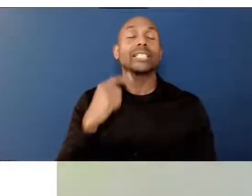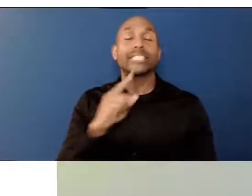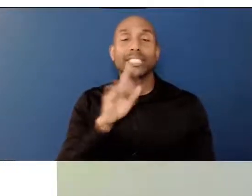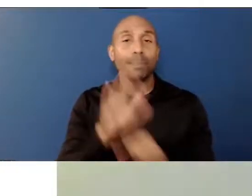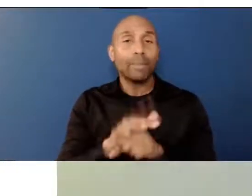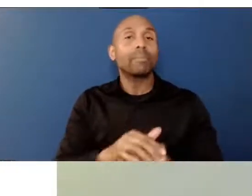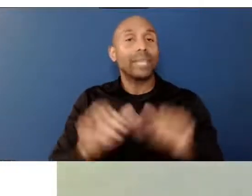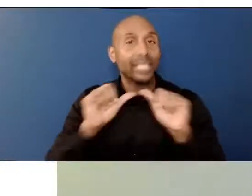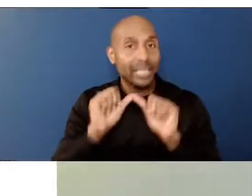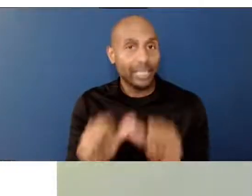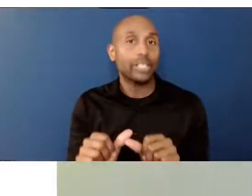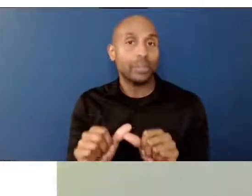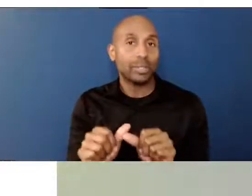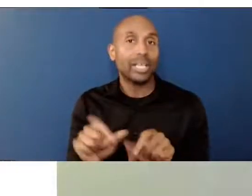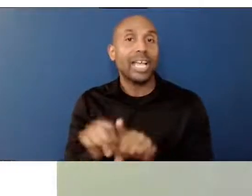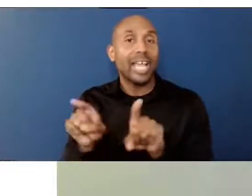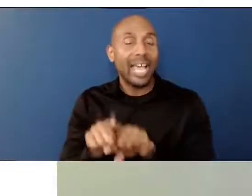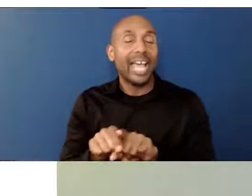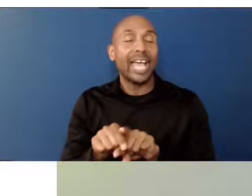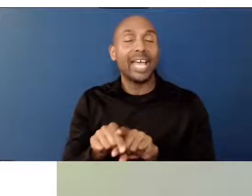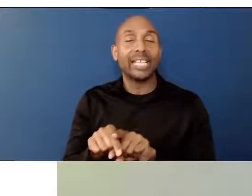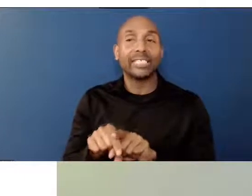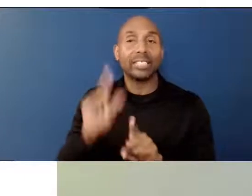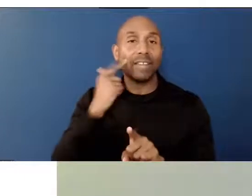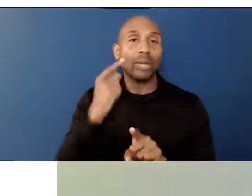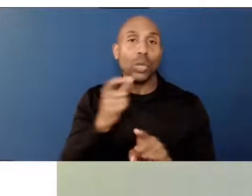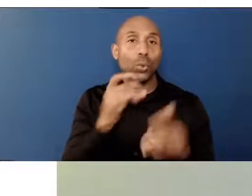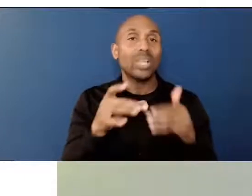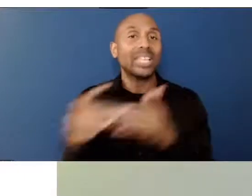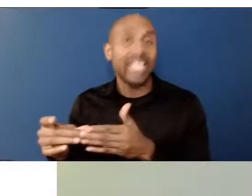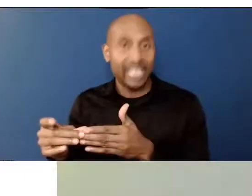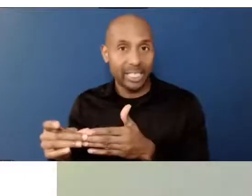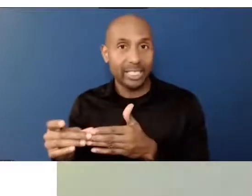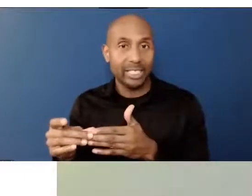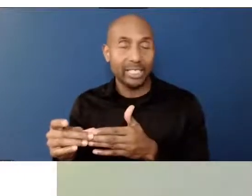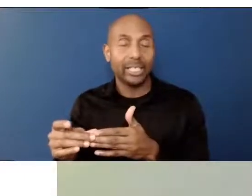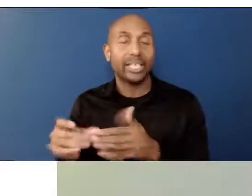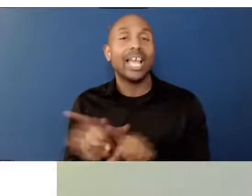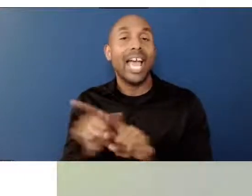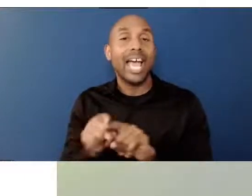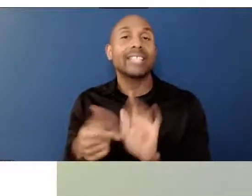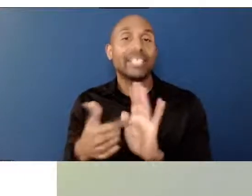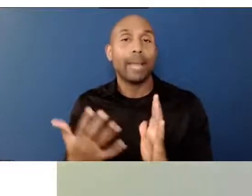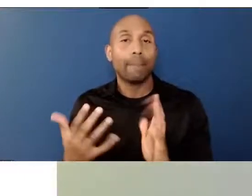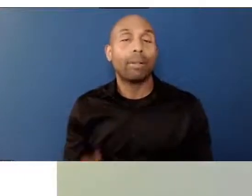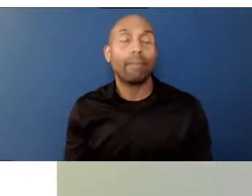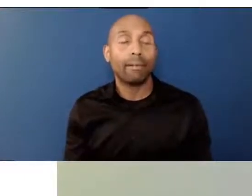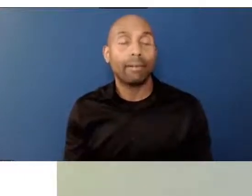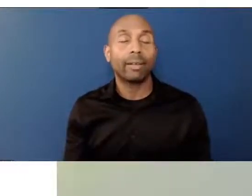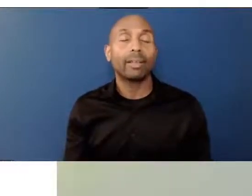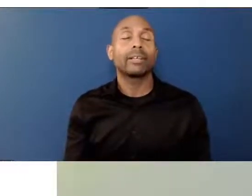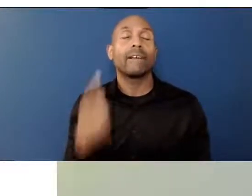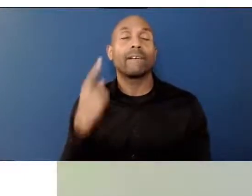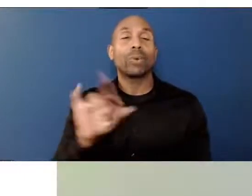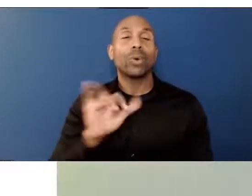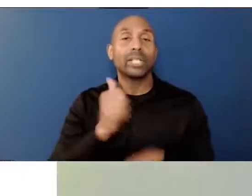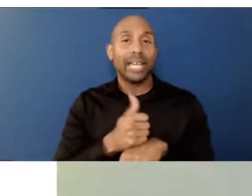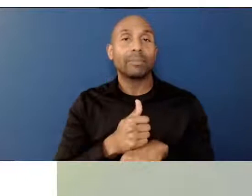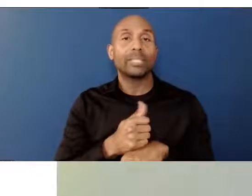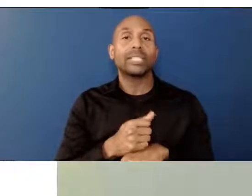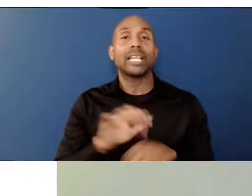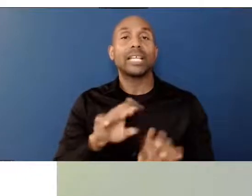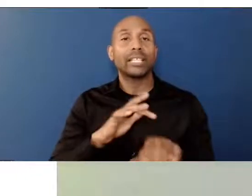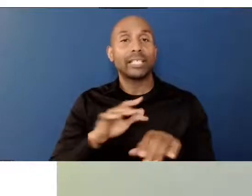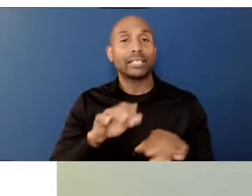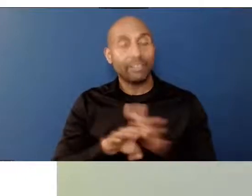leader and having accessibility throughout our programs and services. So we'll be really looking forward to engaging you and those